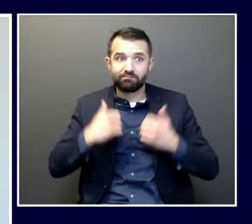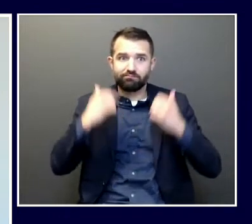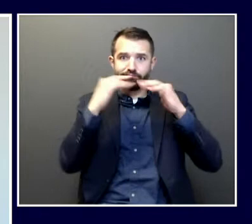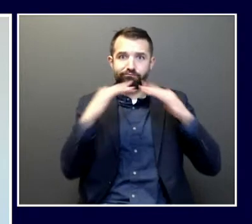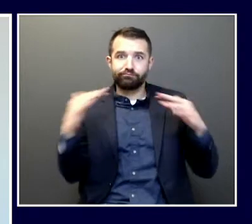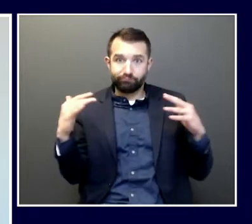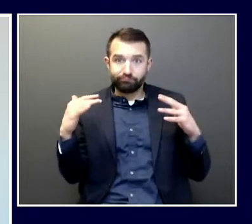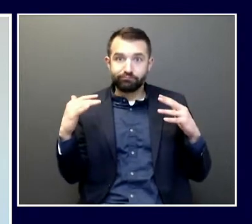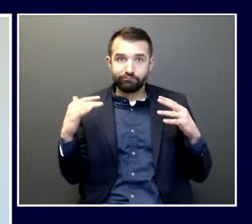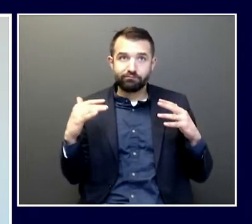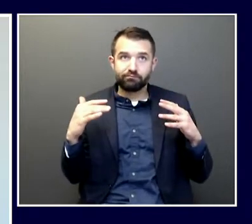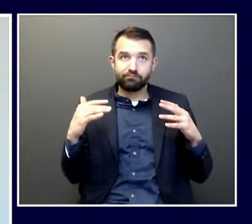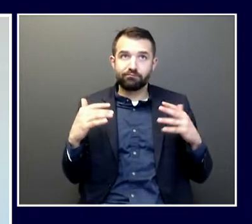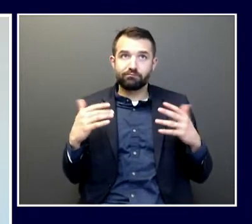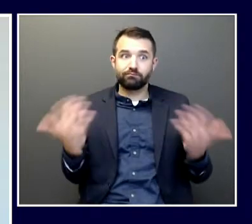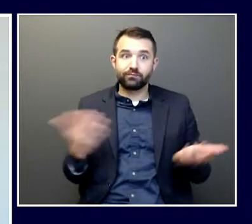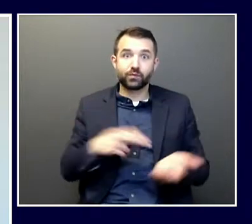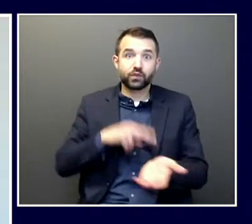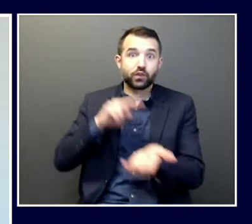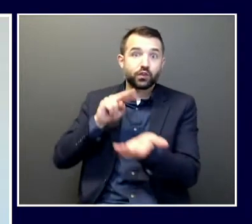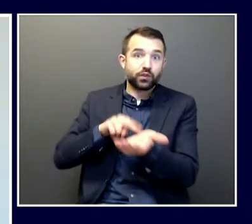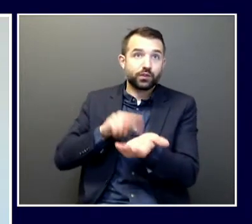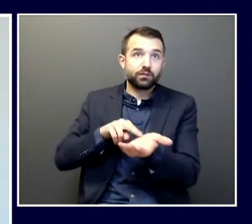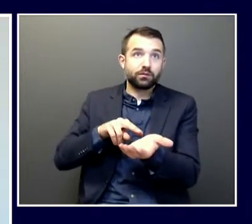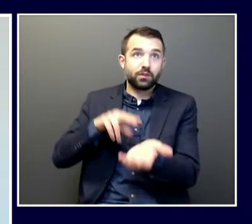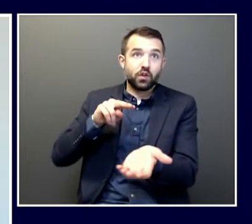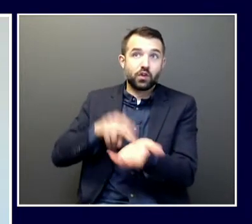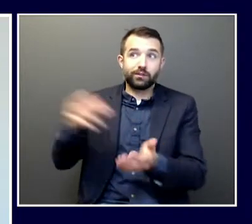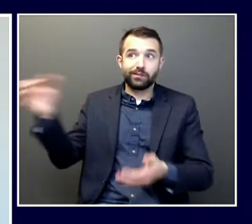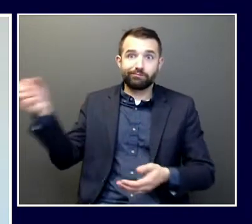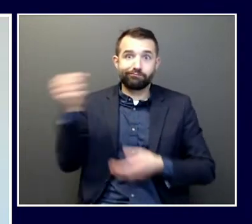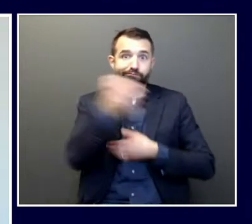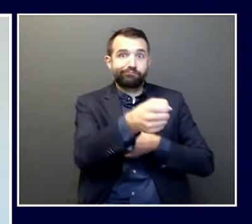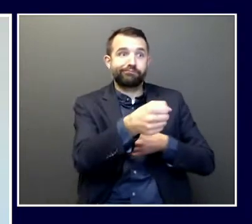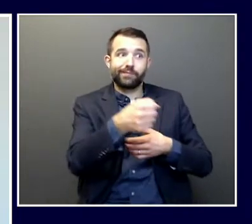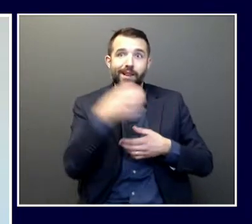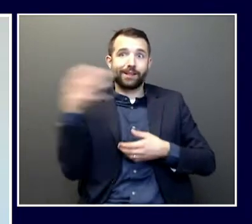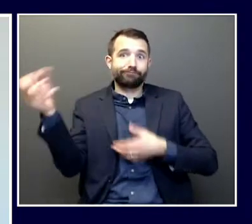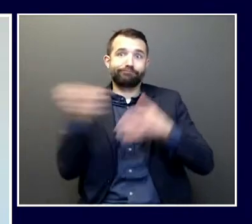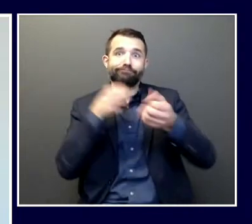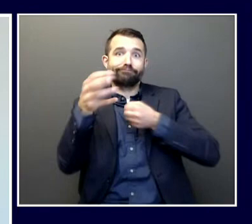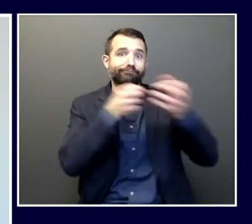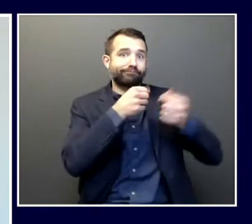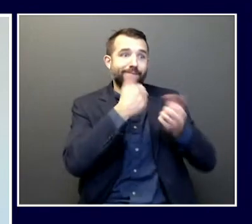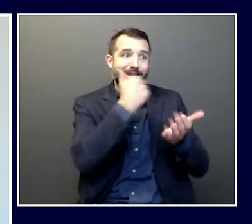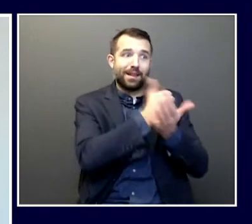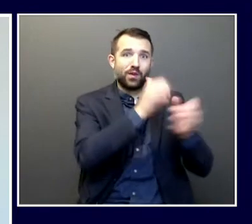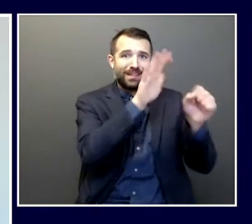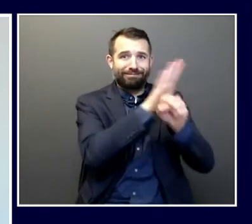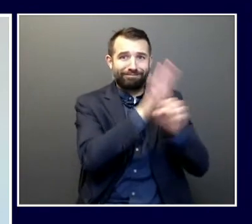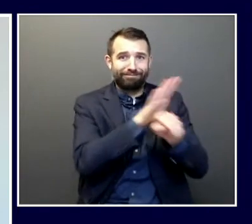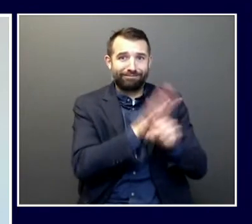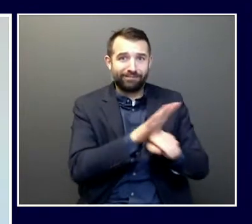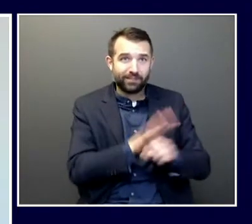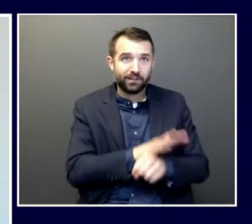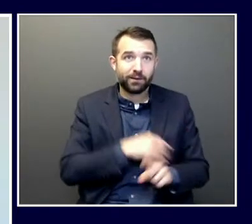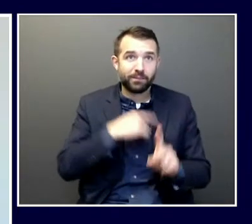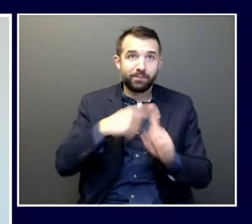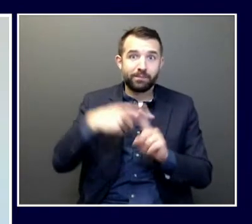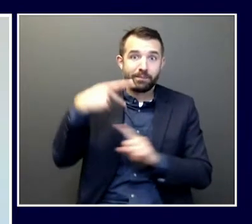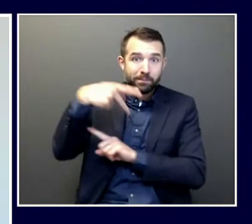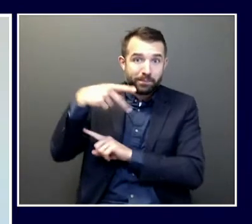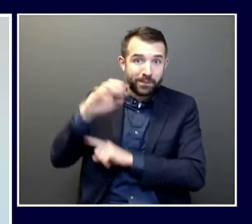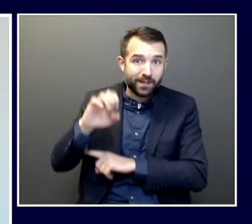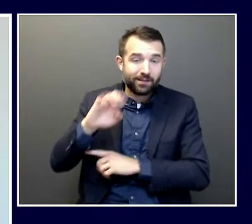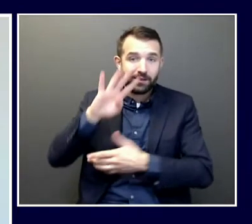some contract nurses to fill in gaps, to providing them flexibilities from some of our different rules so they can really maintain